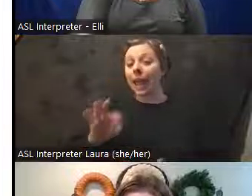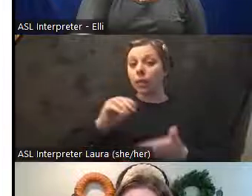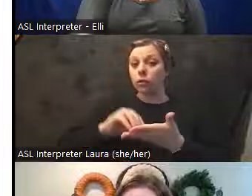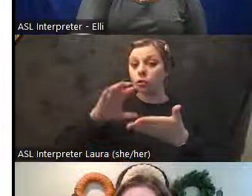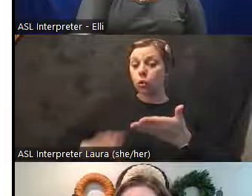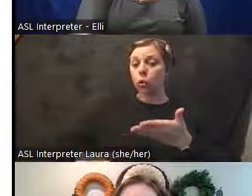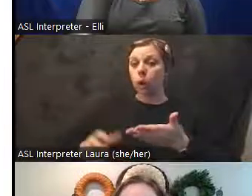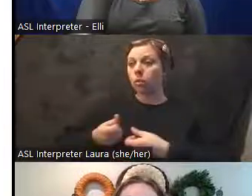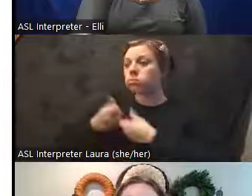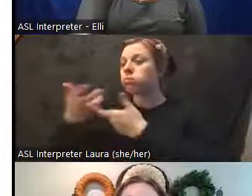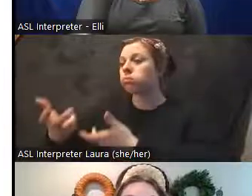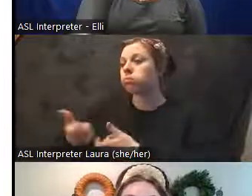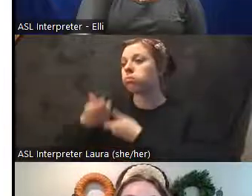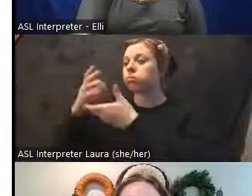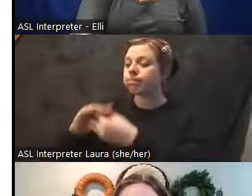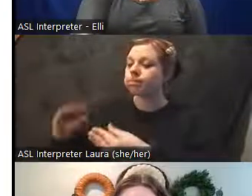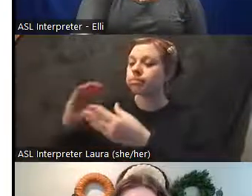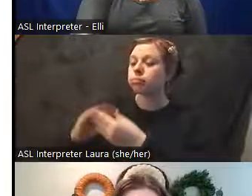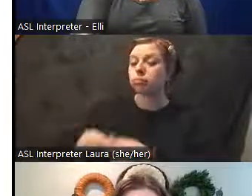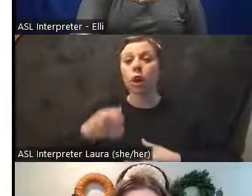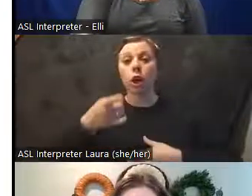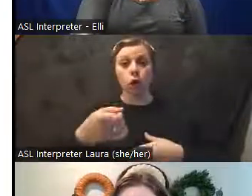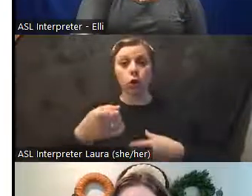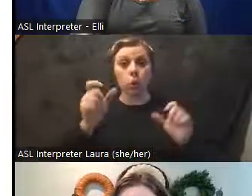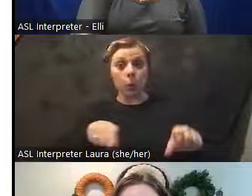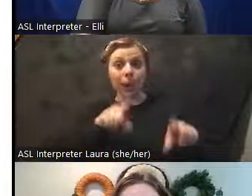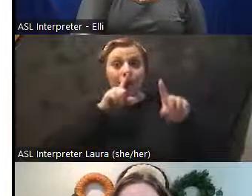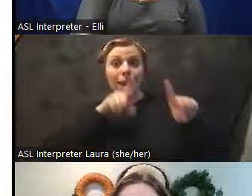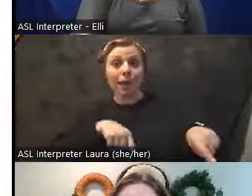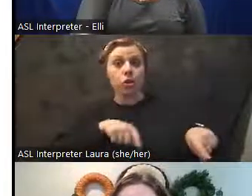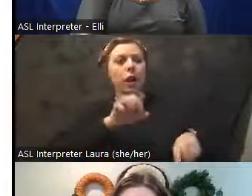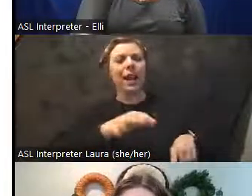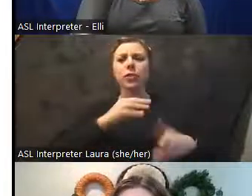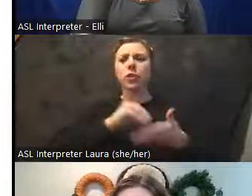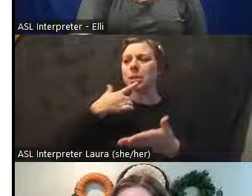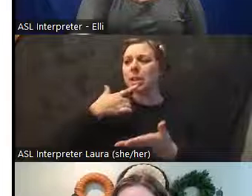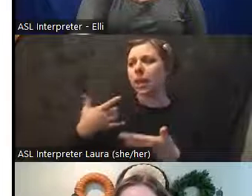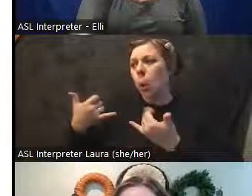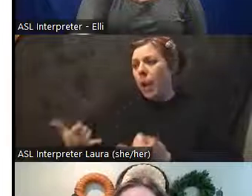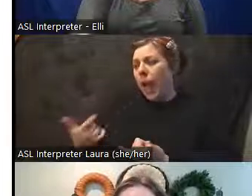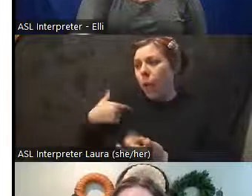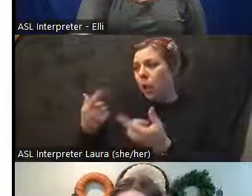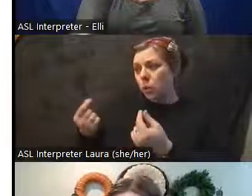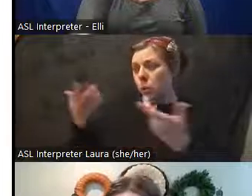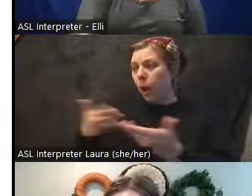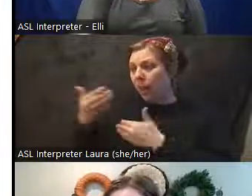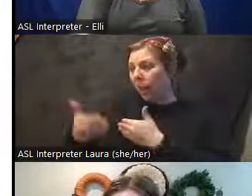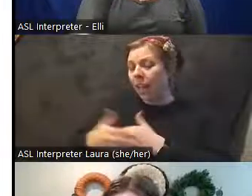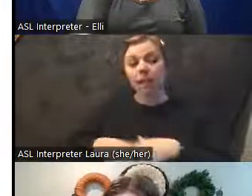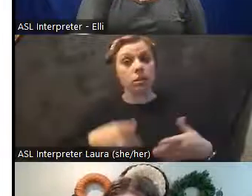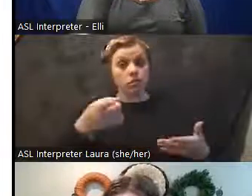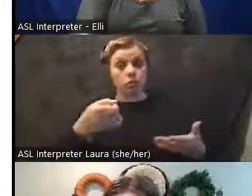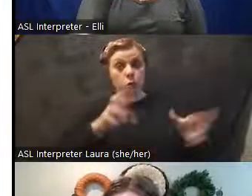next steps? Can you share where their information is going to be documented and who has access to